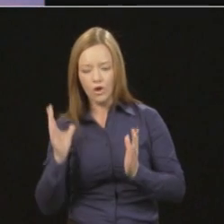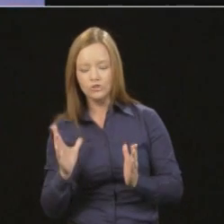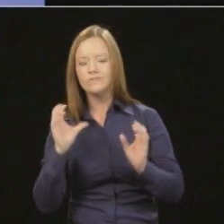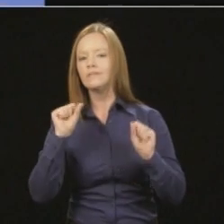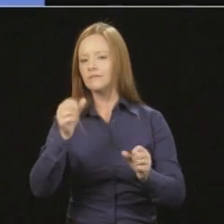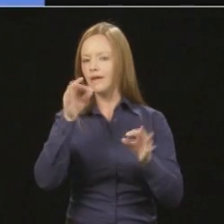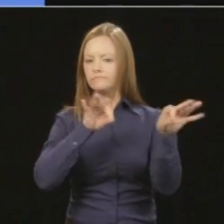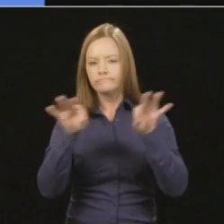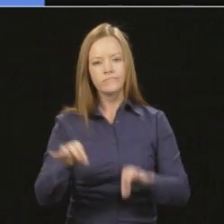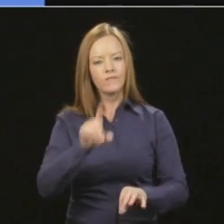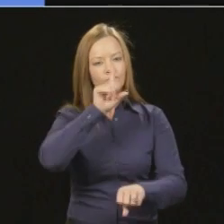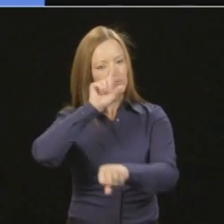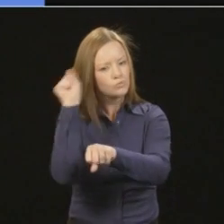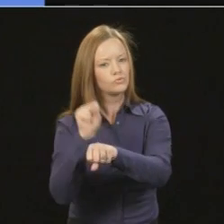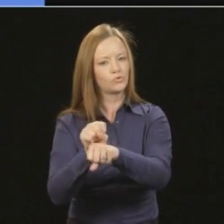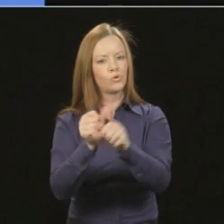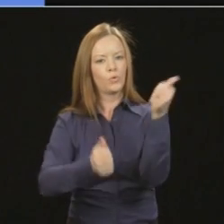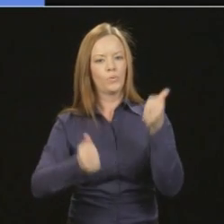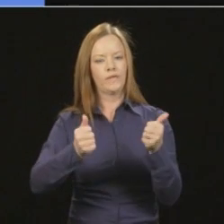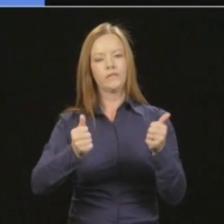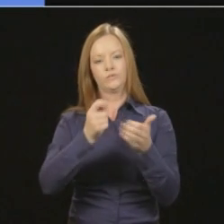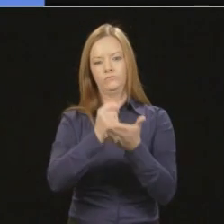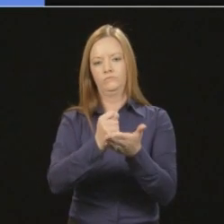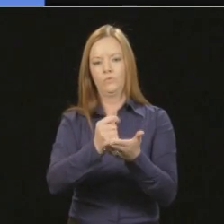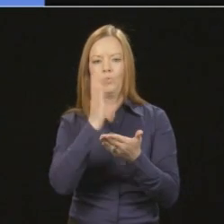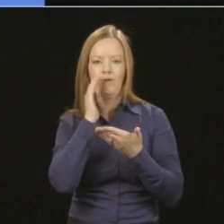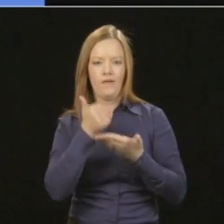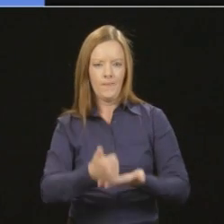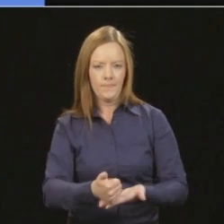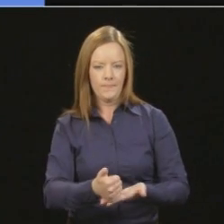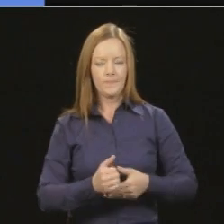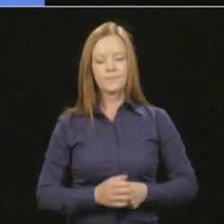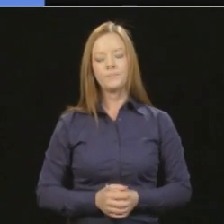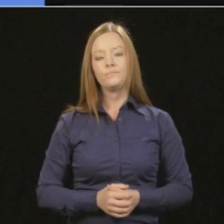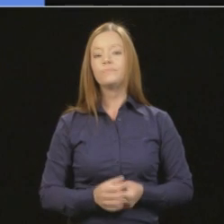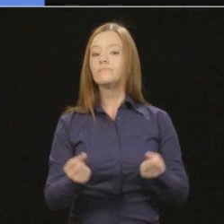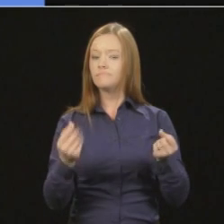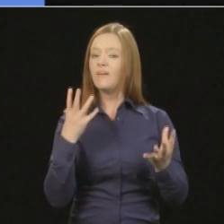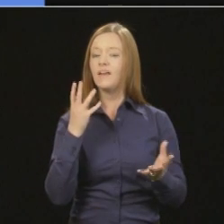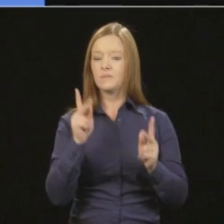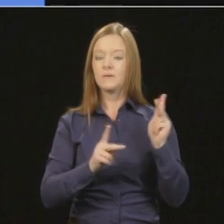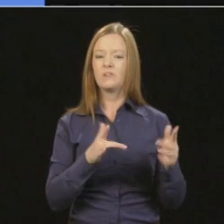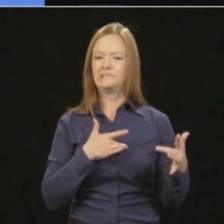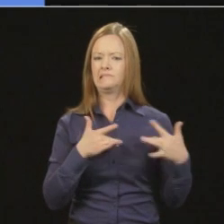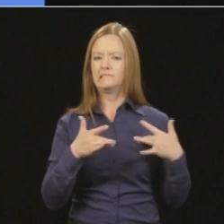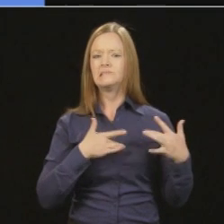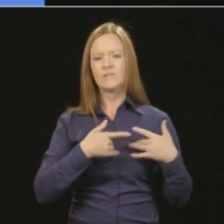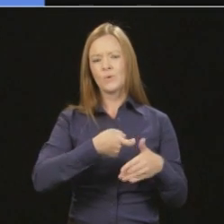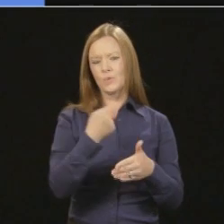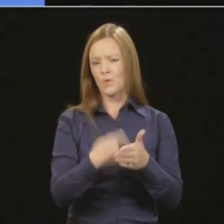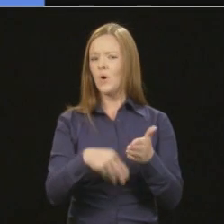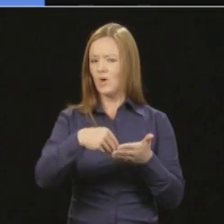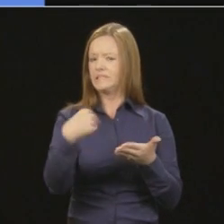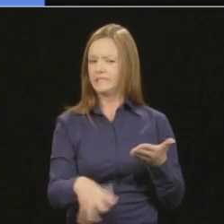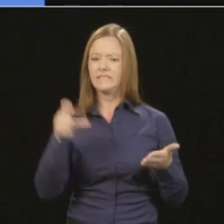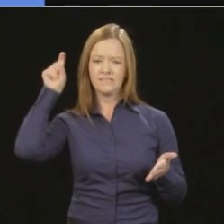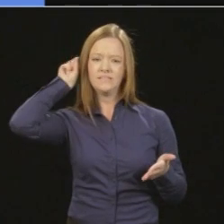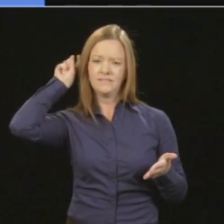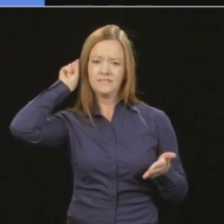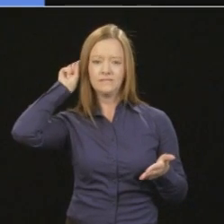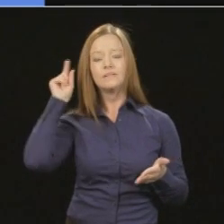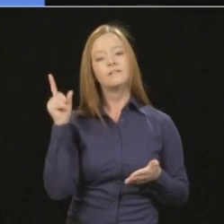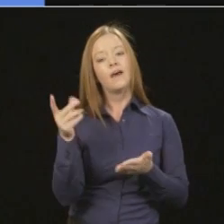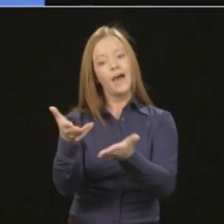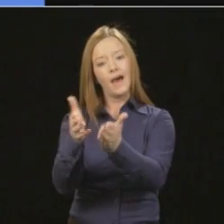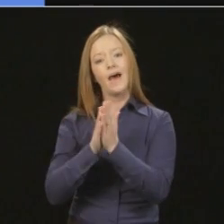you. Many people are concerned about the cost of hearing aids. Always check with your health insurance provider to